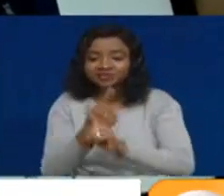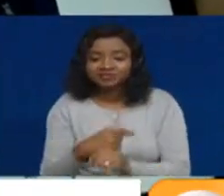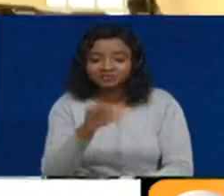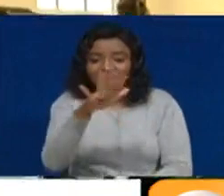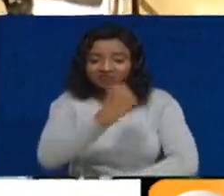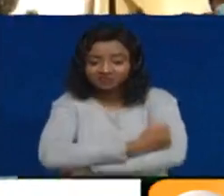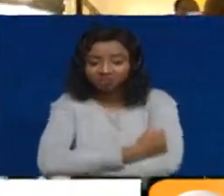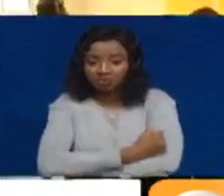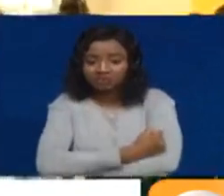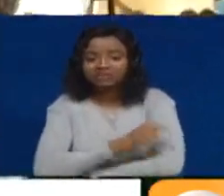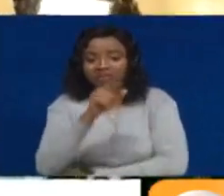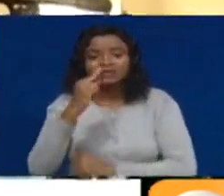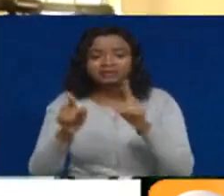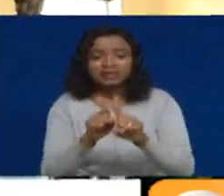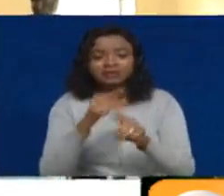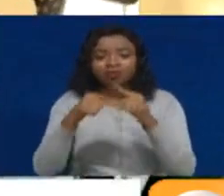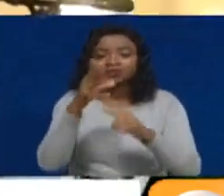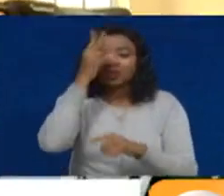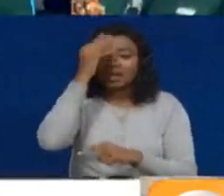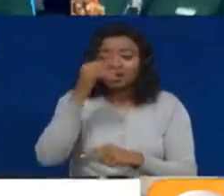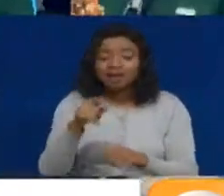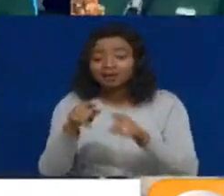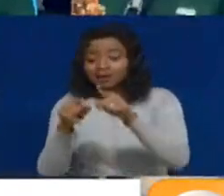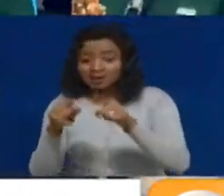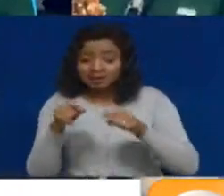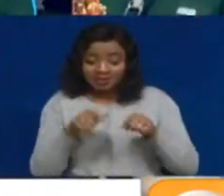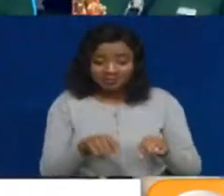are not left behind. The lessons taking place simultaneously.